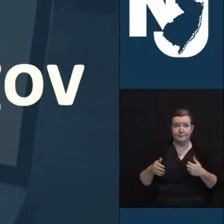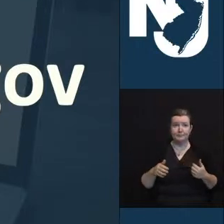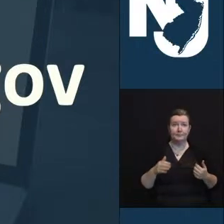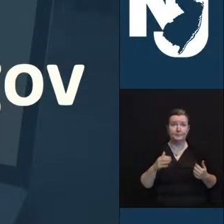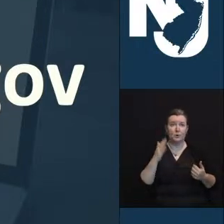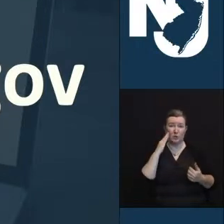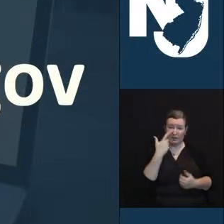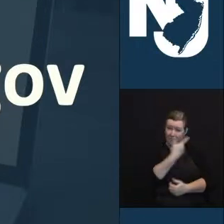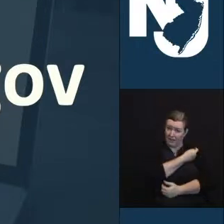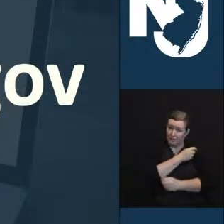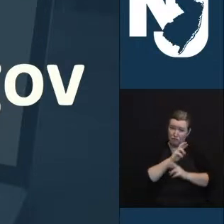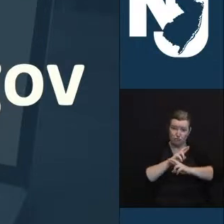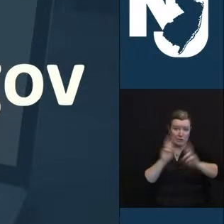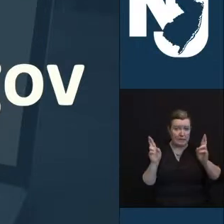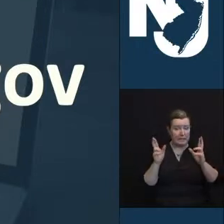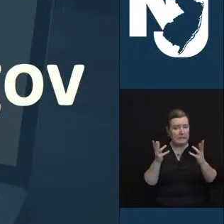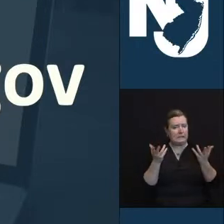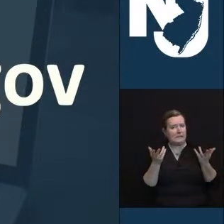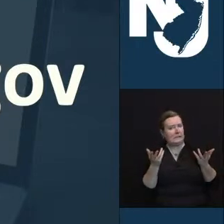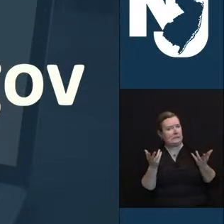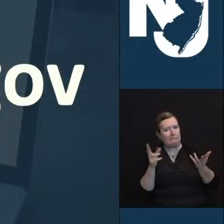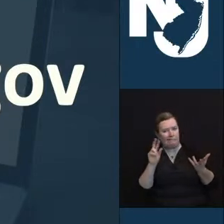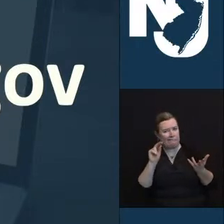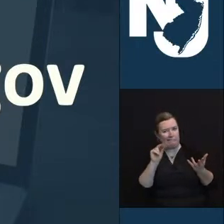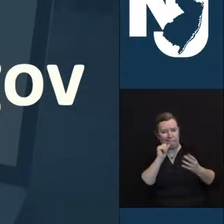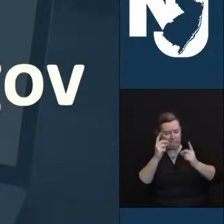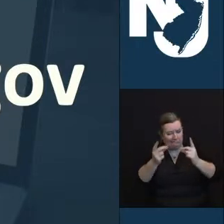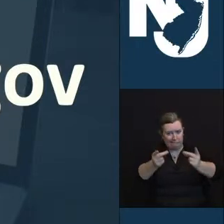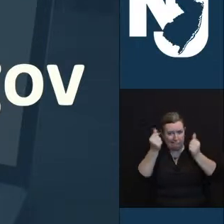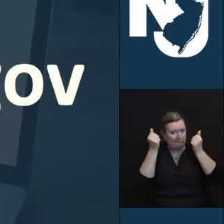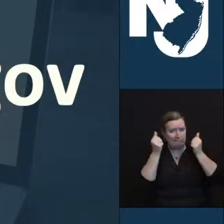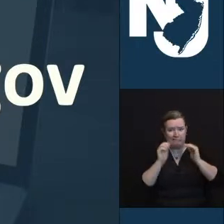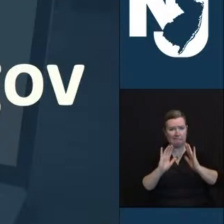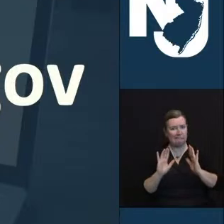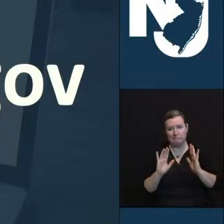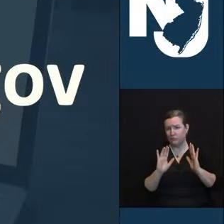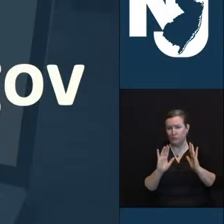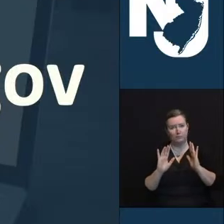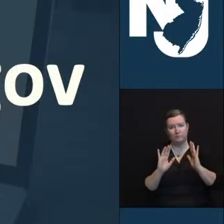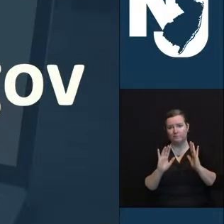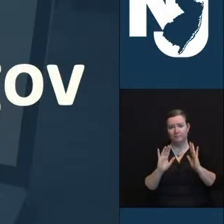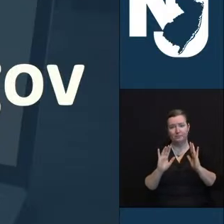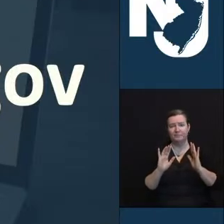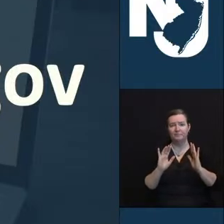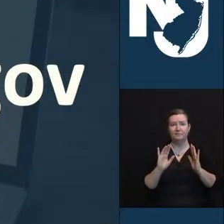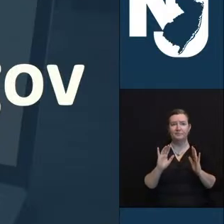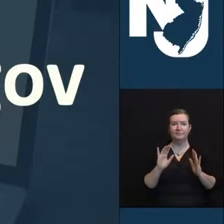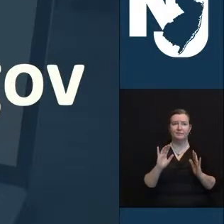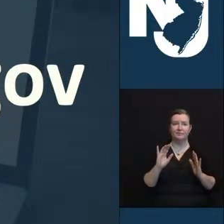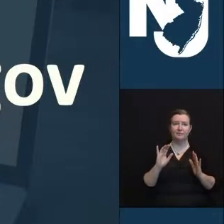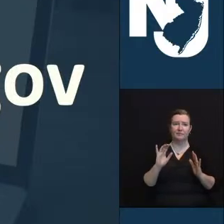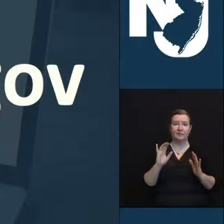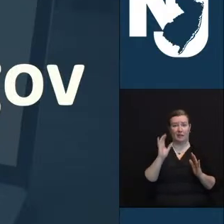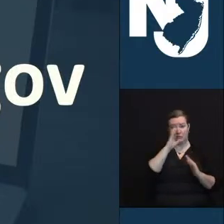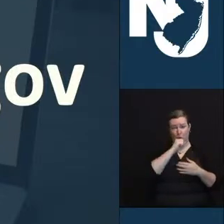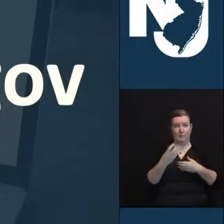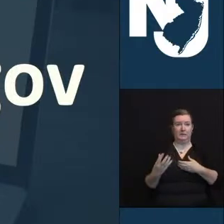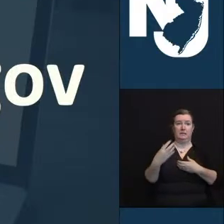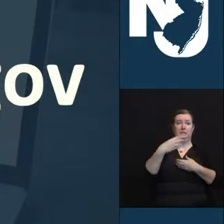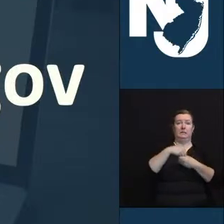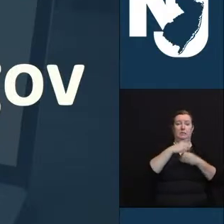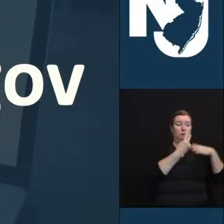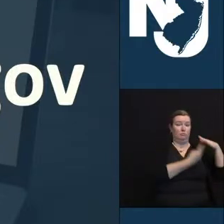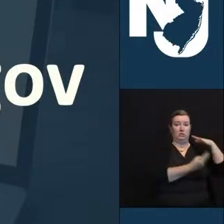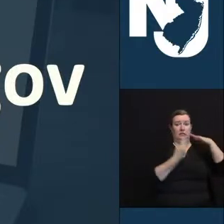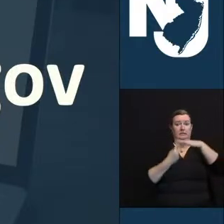any significant impact on our path. This is something we have to remember. Yes, we are literally, and I mean literally, just